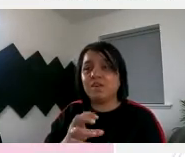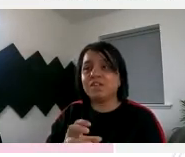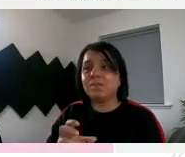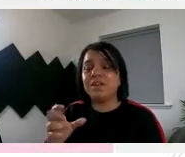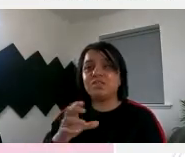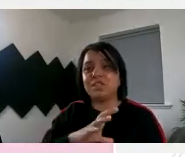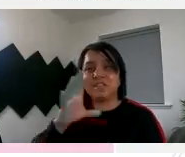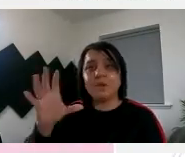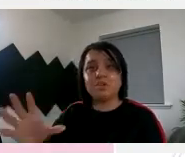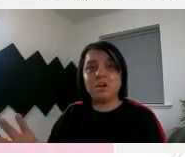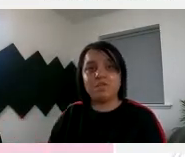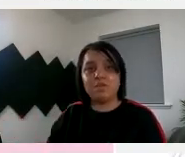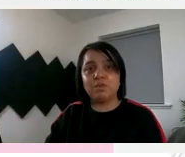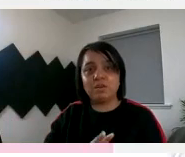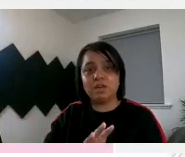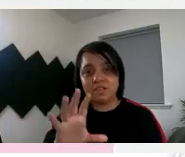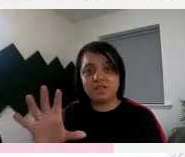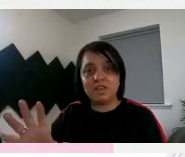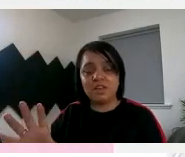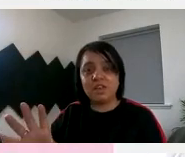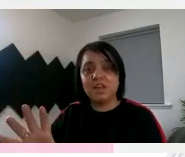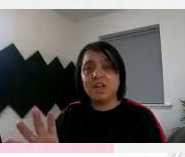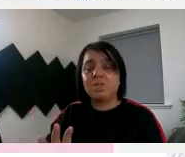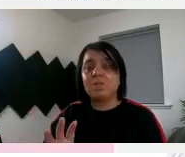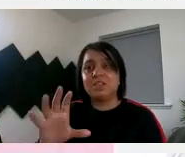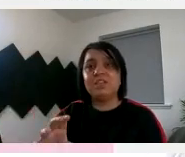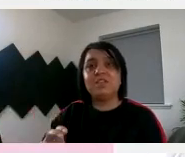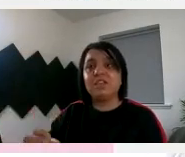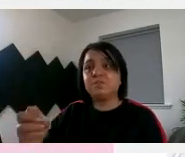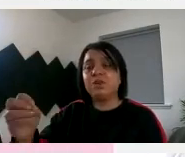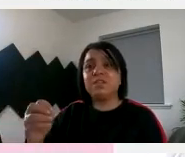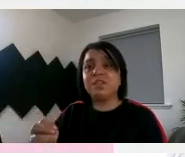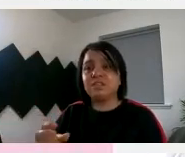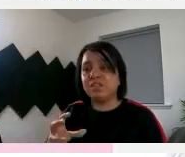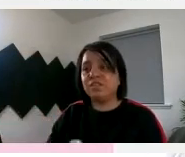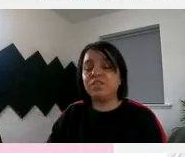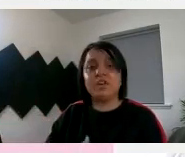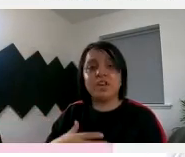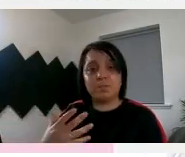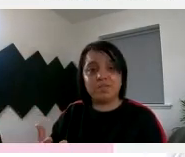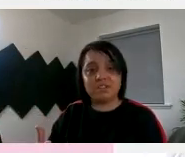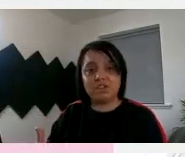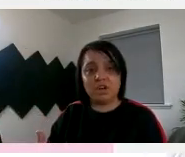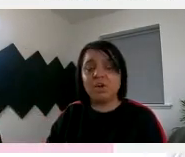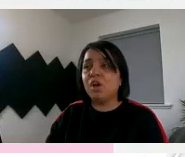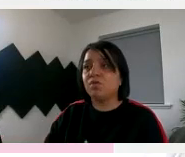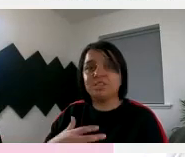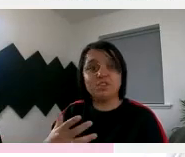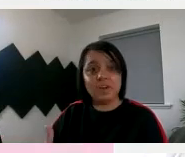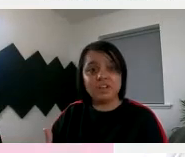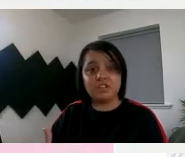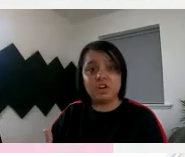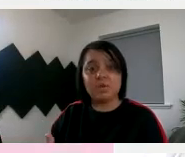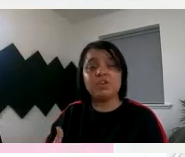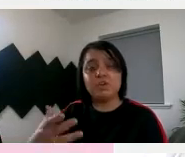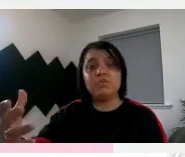A resume is just a snapshot of your CV, but a CV is more in detail. So if you're going for like a professor job or a